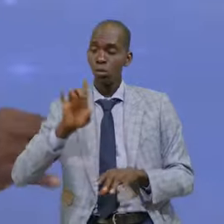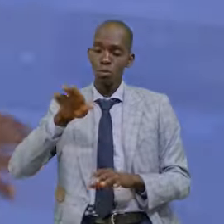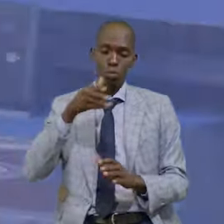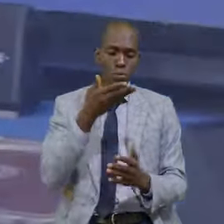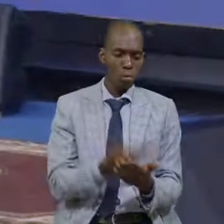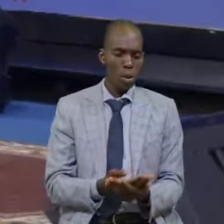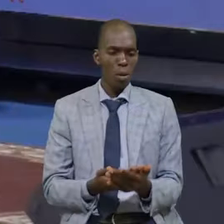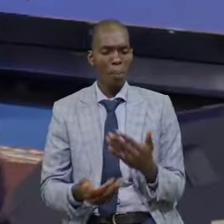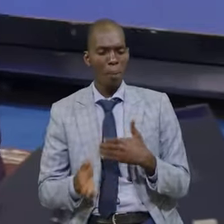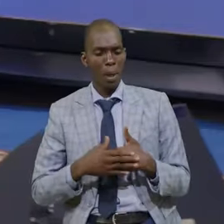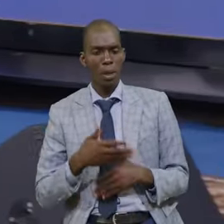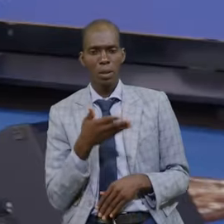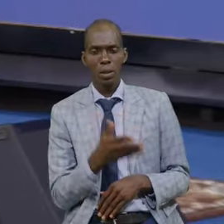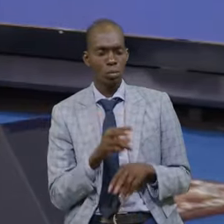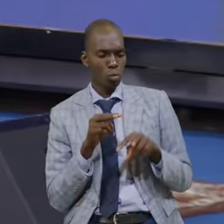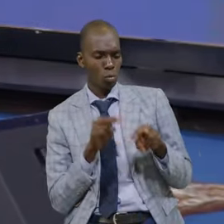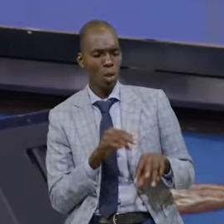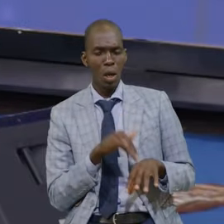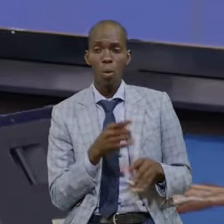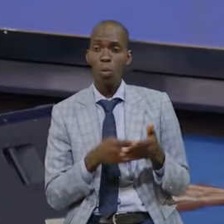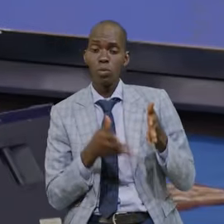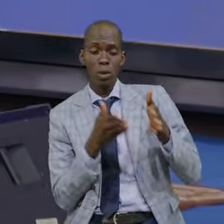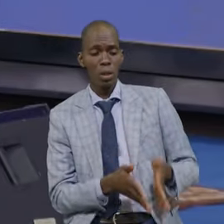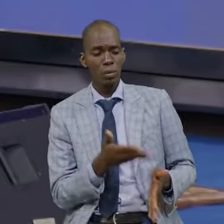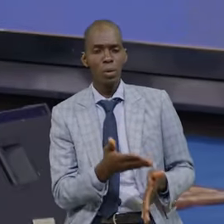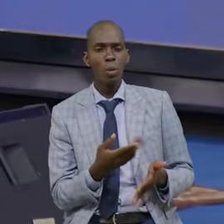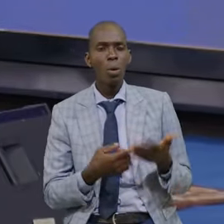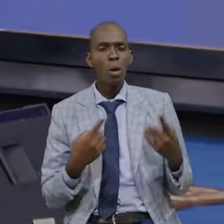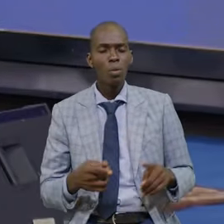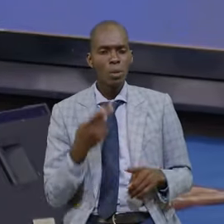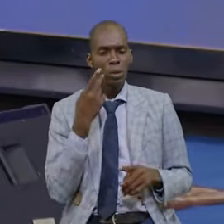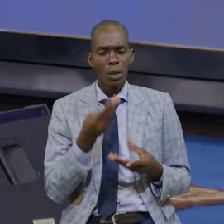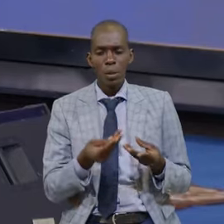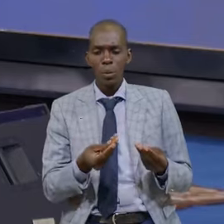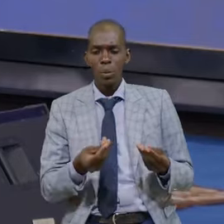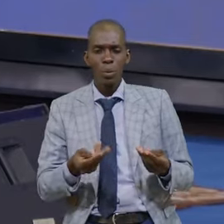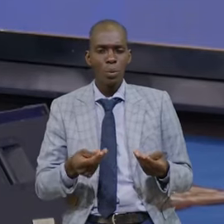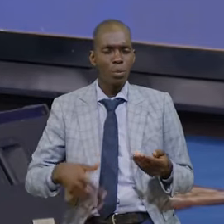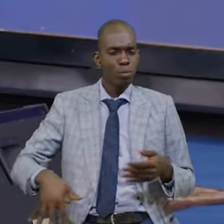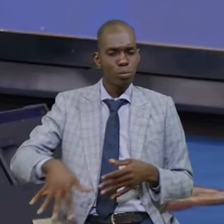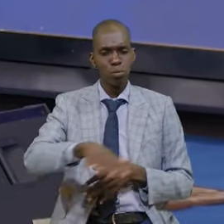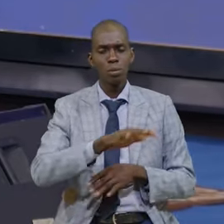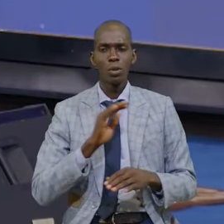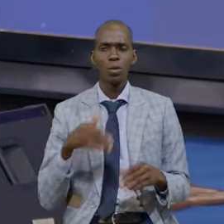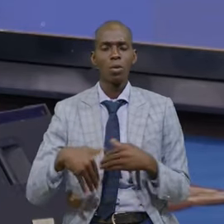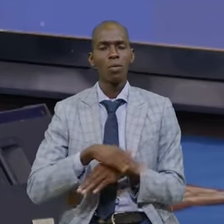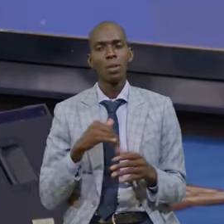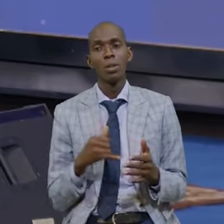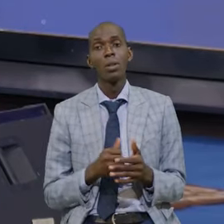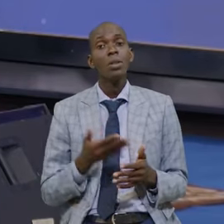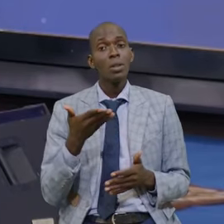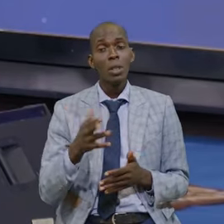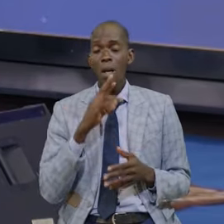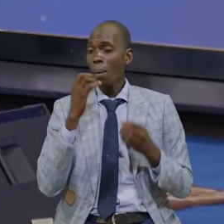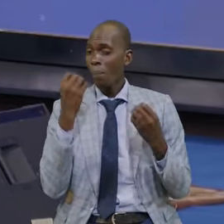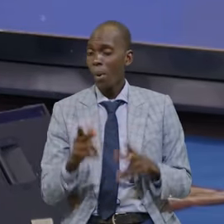you look at that thing, all the dust has gathered. There are many people that, you know, the dust has gathered in